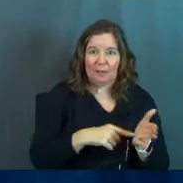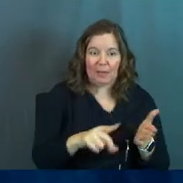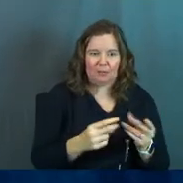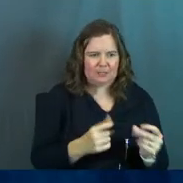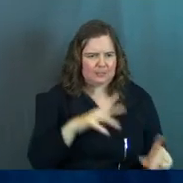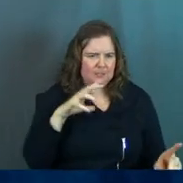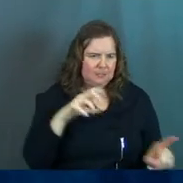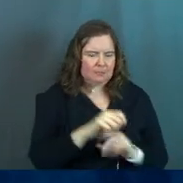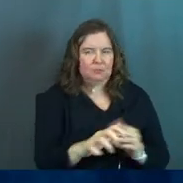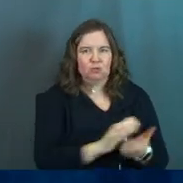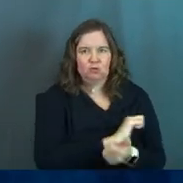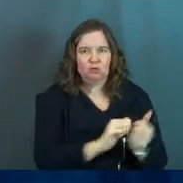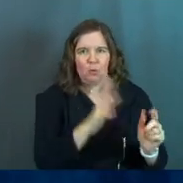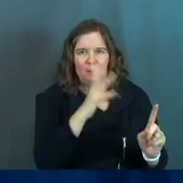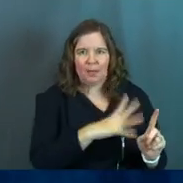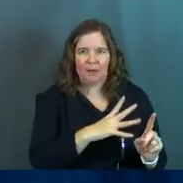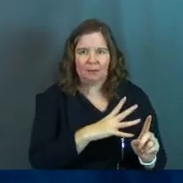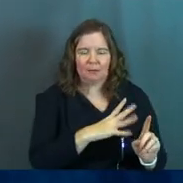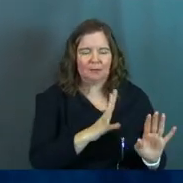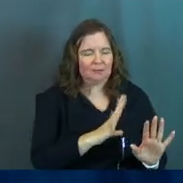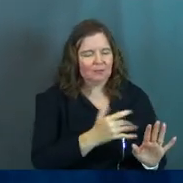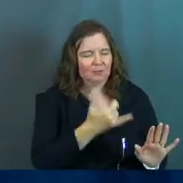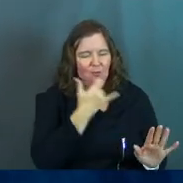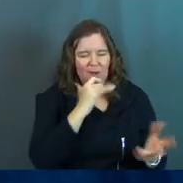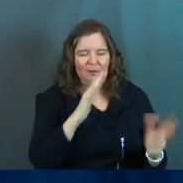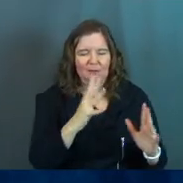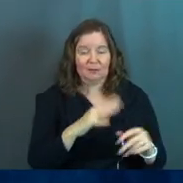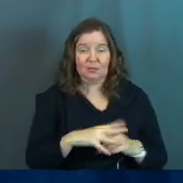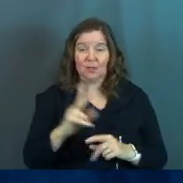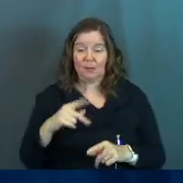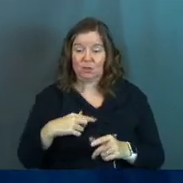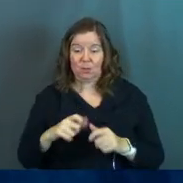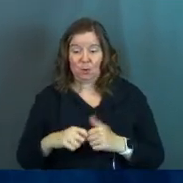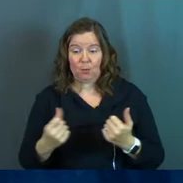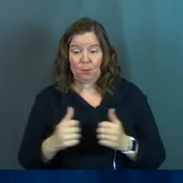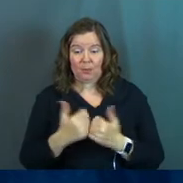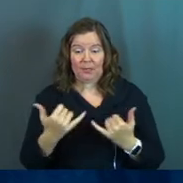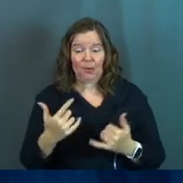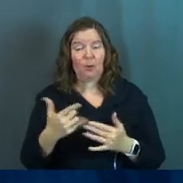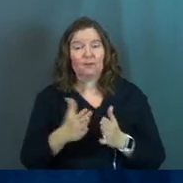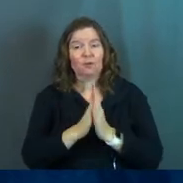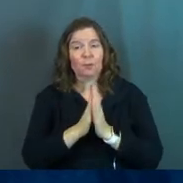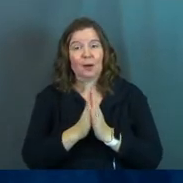it in prayer every single day? That